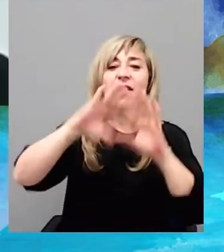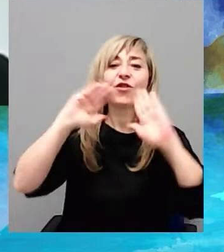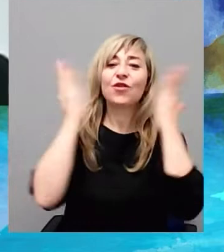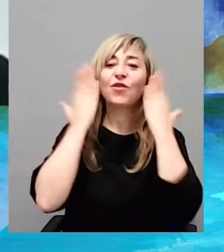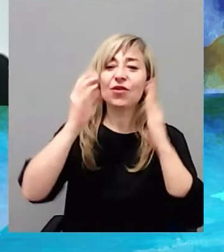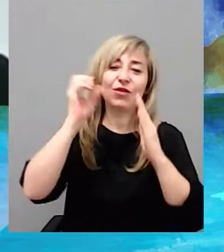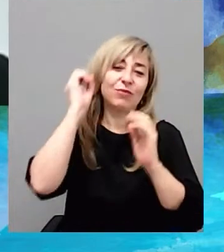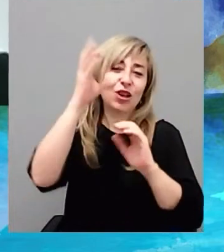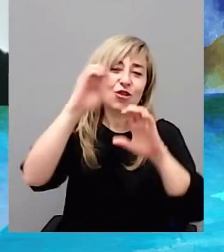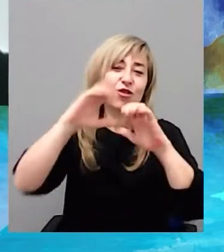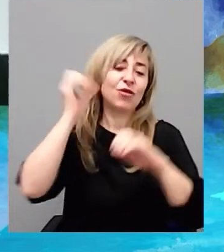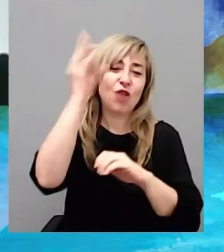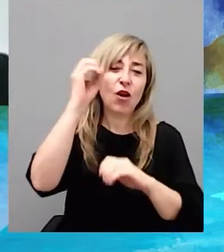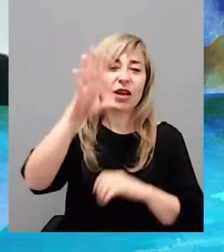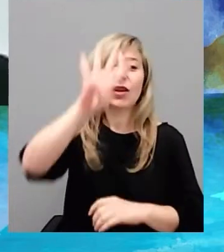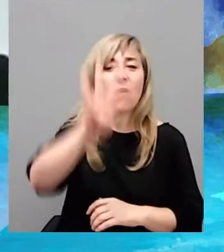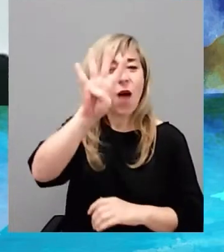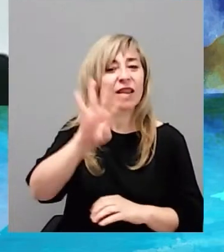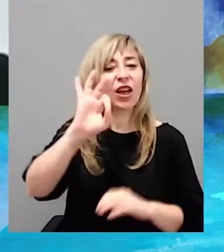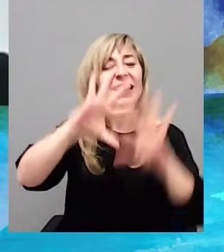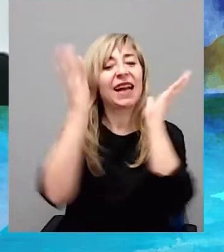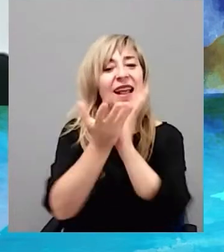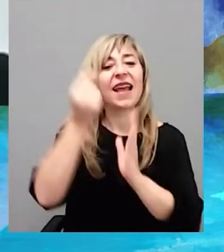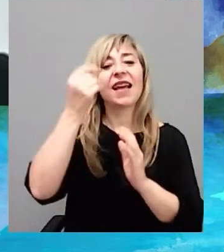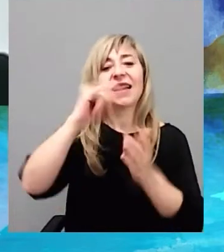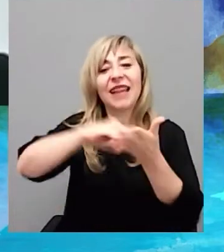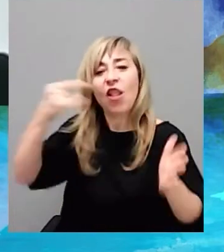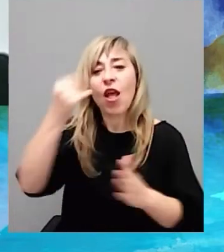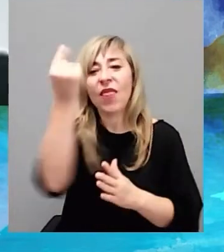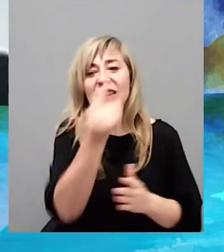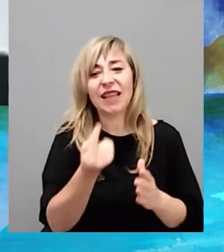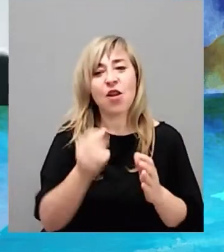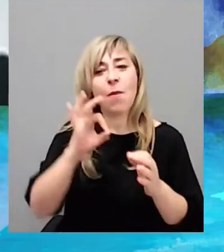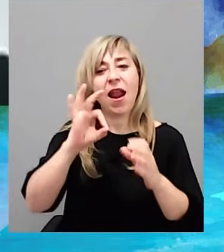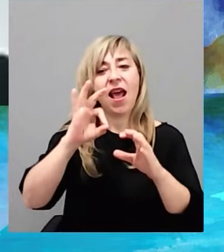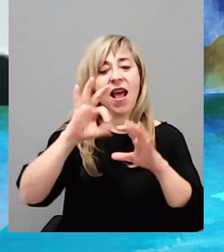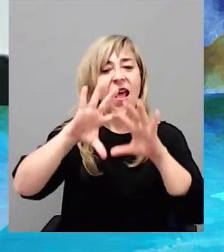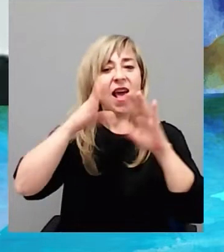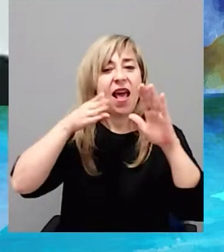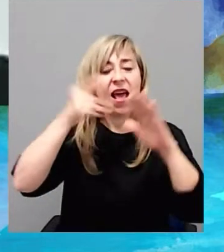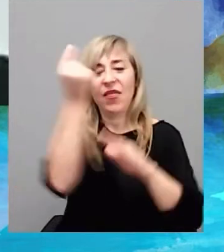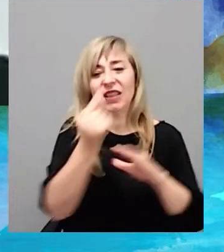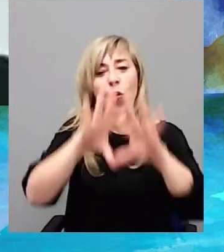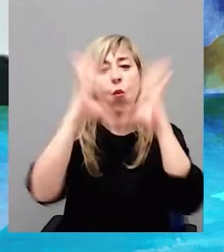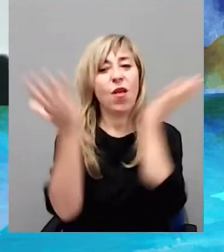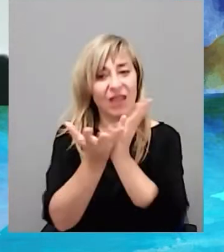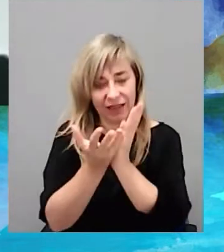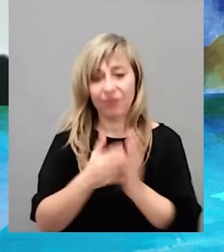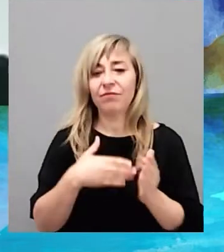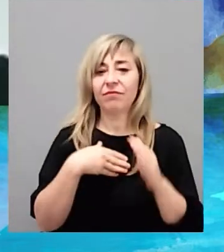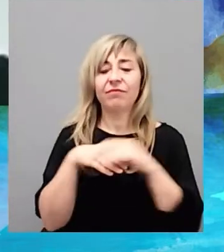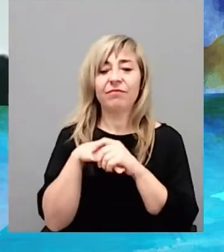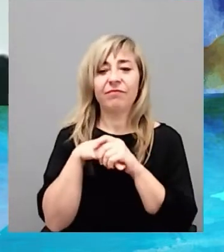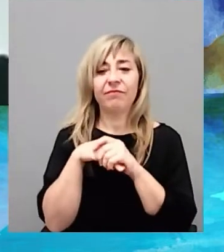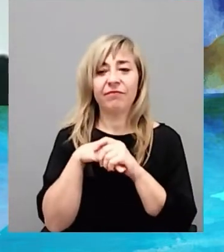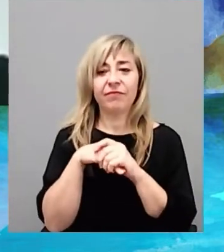in this 4th International Congress on Technology for Entertainment and Culture.